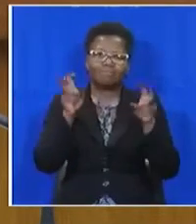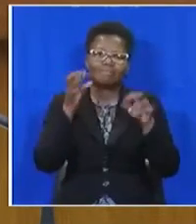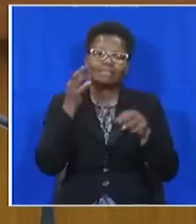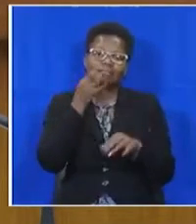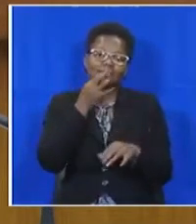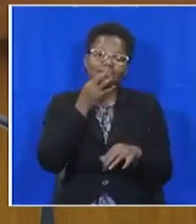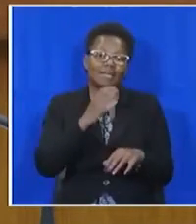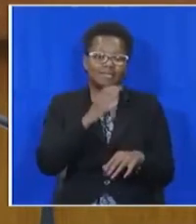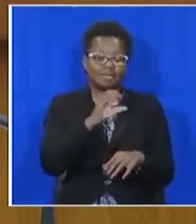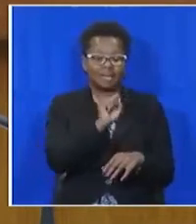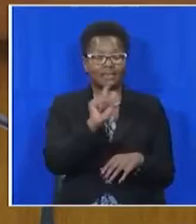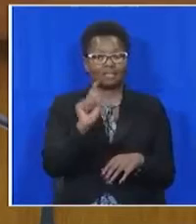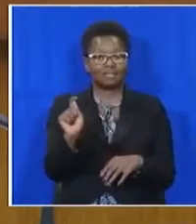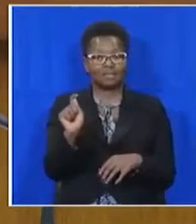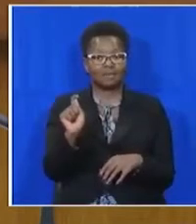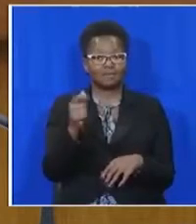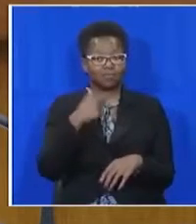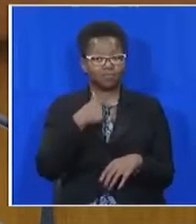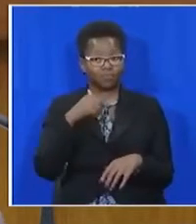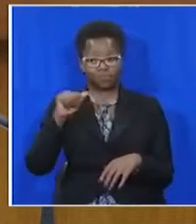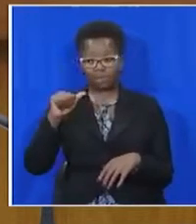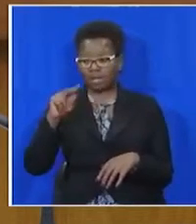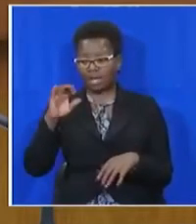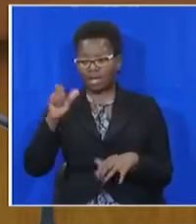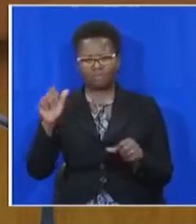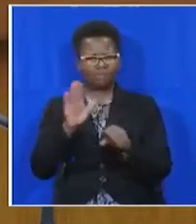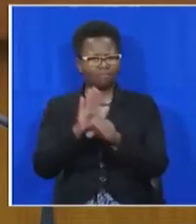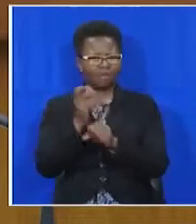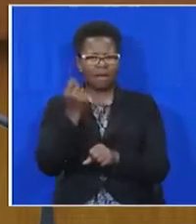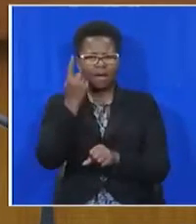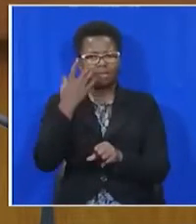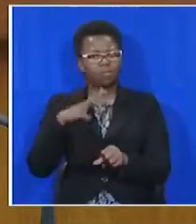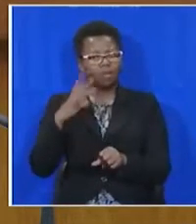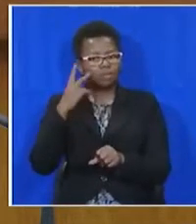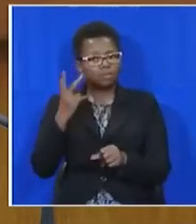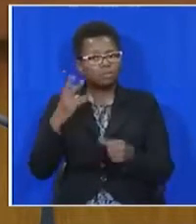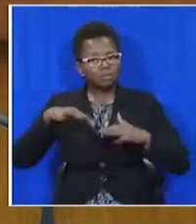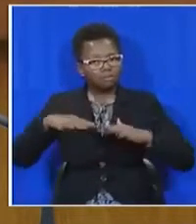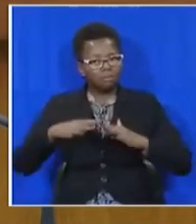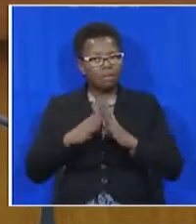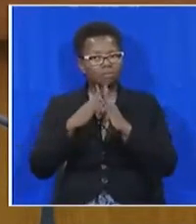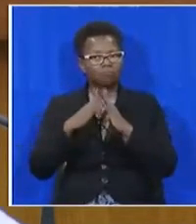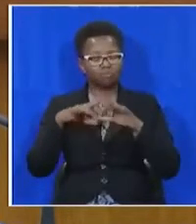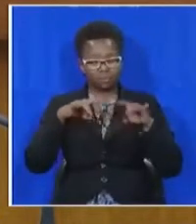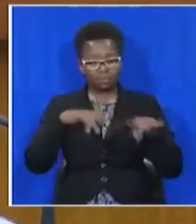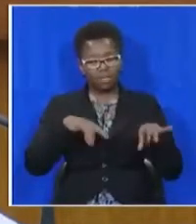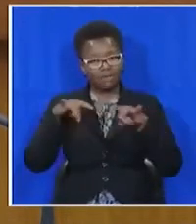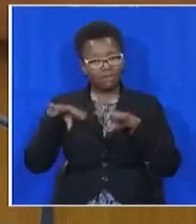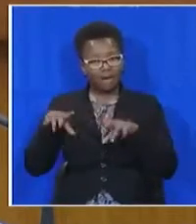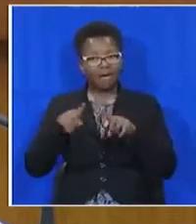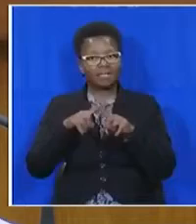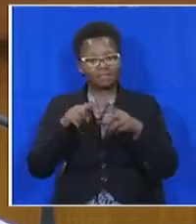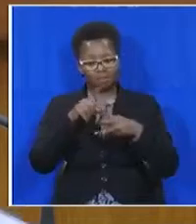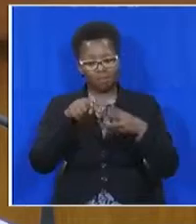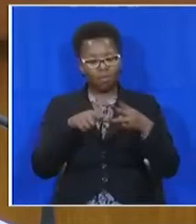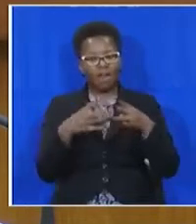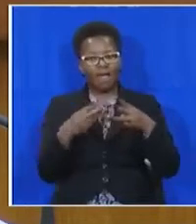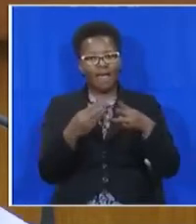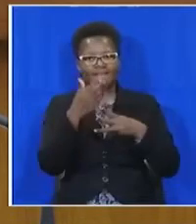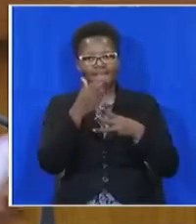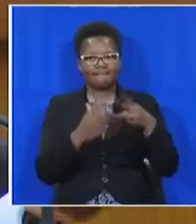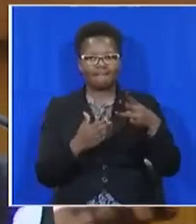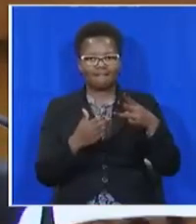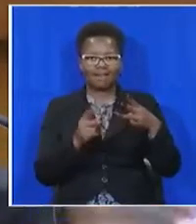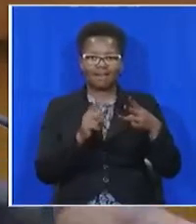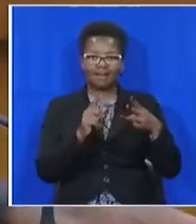As the ANC, we have never been confused. We have understood the unity, the struggle, and the relationship between these 3 forms of contradictions, race, class, and